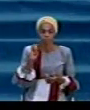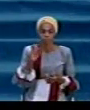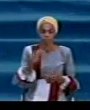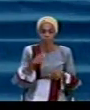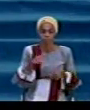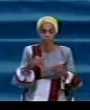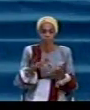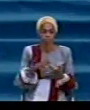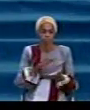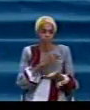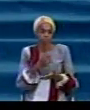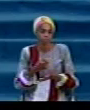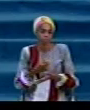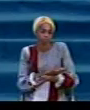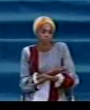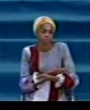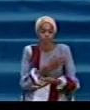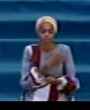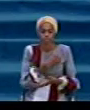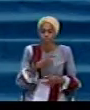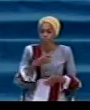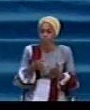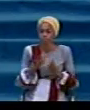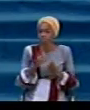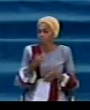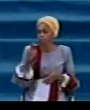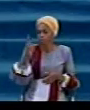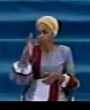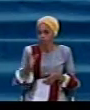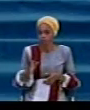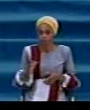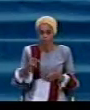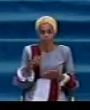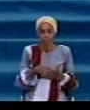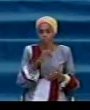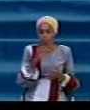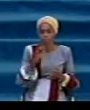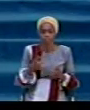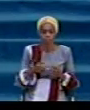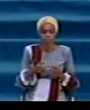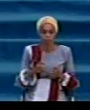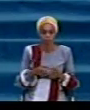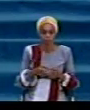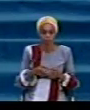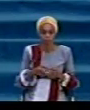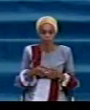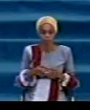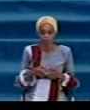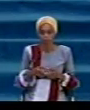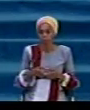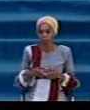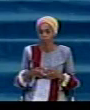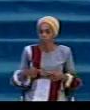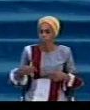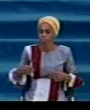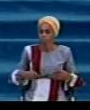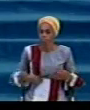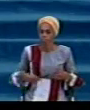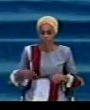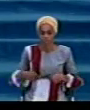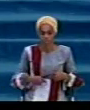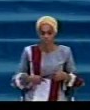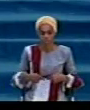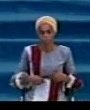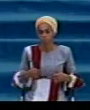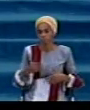I was like, God, this is a very terrible thing. Somebody will be full, and the thing will still be paining me. I'll be sitting in my room. I'll be crying. I'll